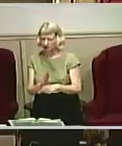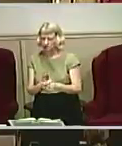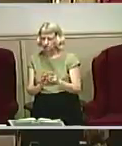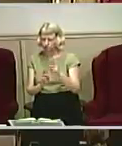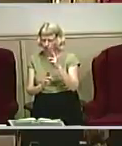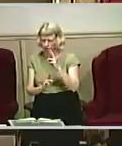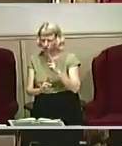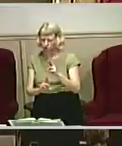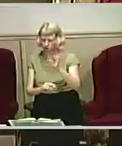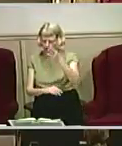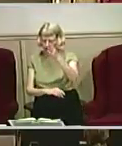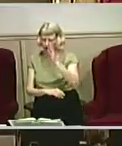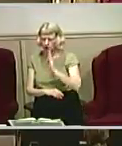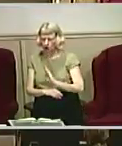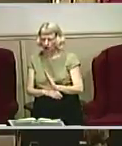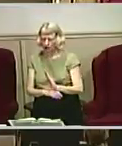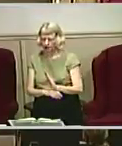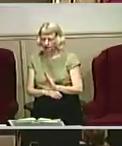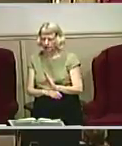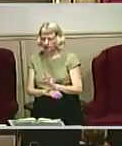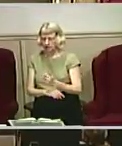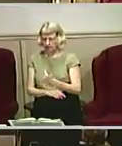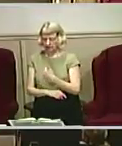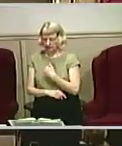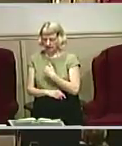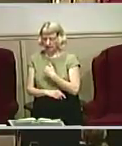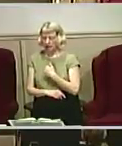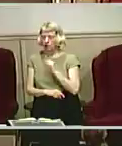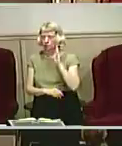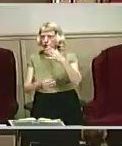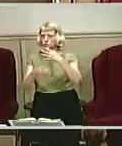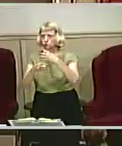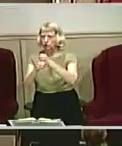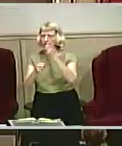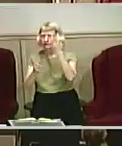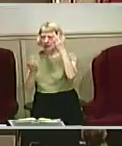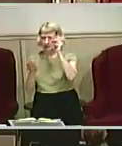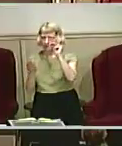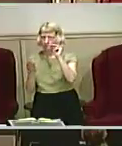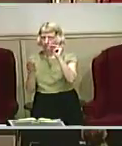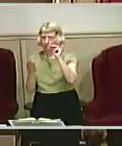reverence for God, that I am going to trust Him.